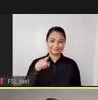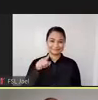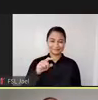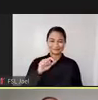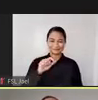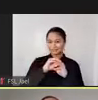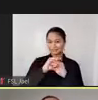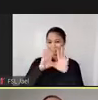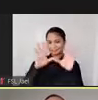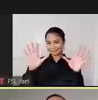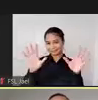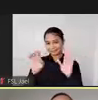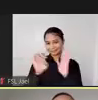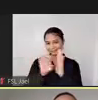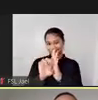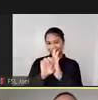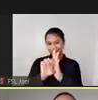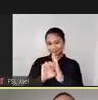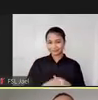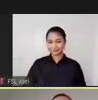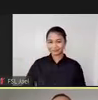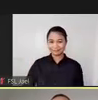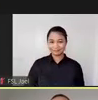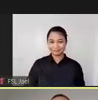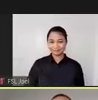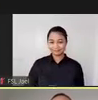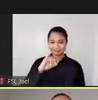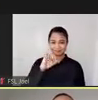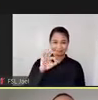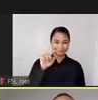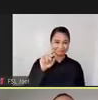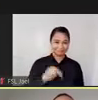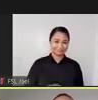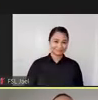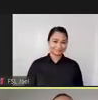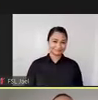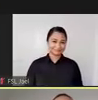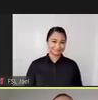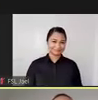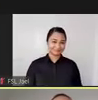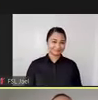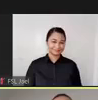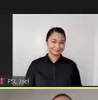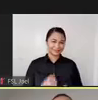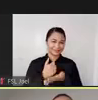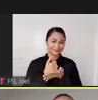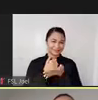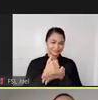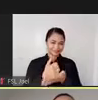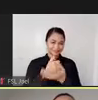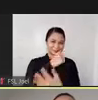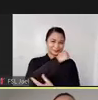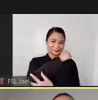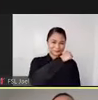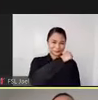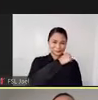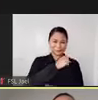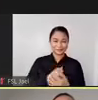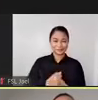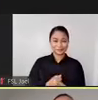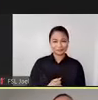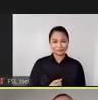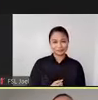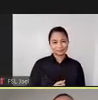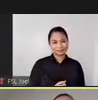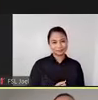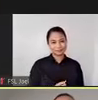especially sometimes the neglected communities are in our country, they are able to really empower themselves,